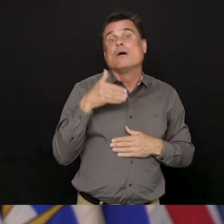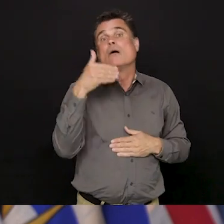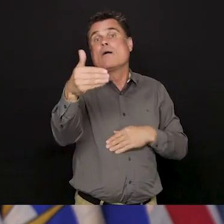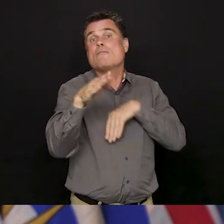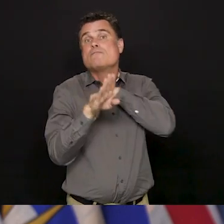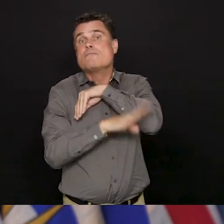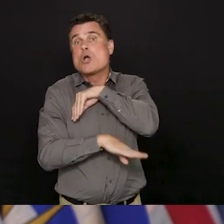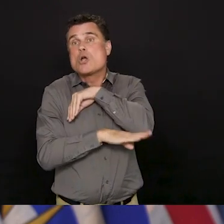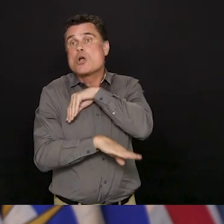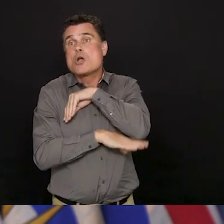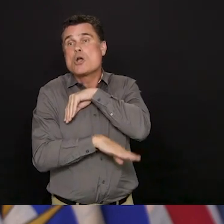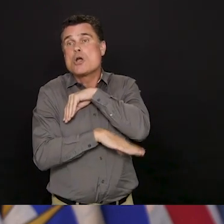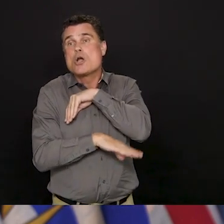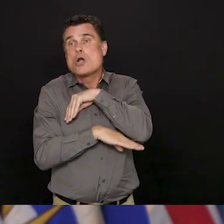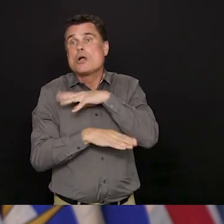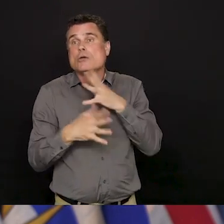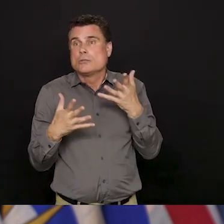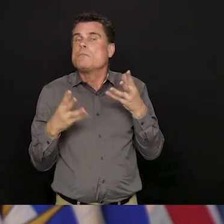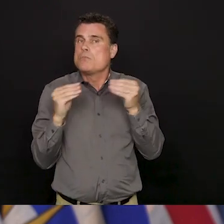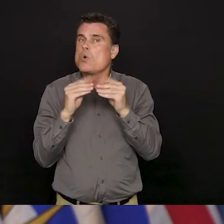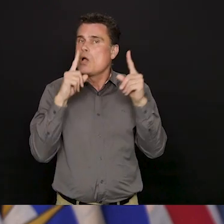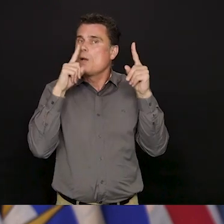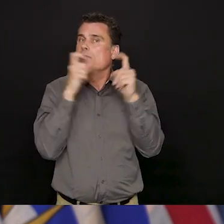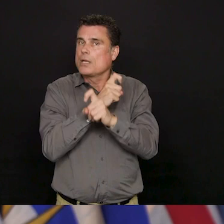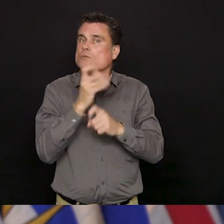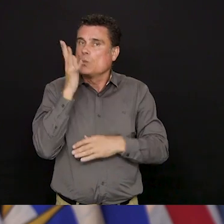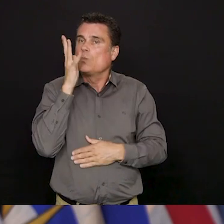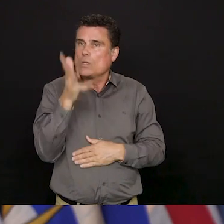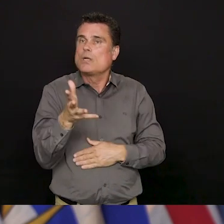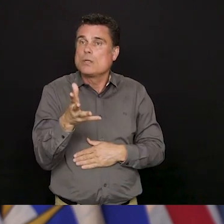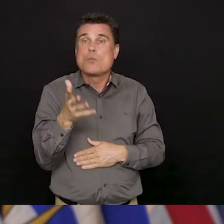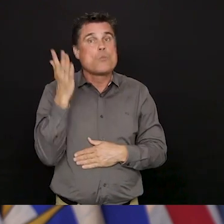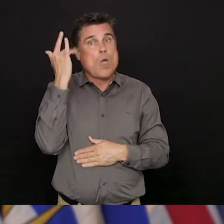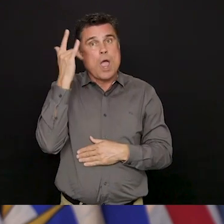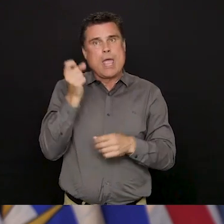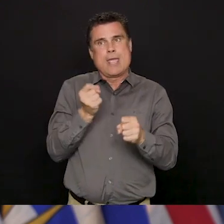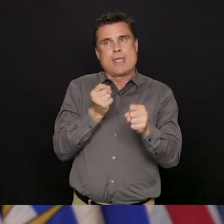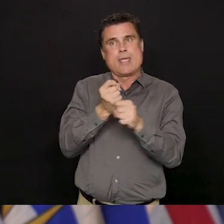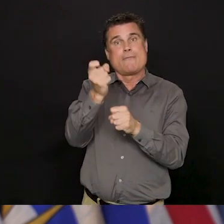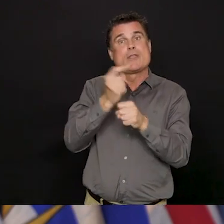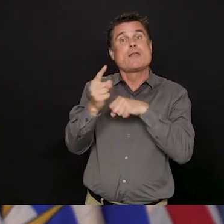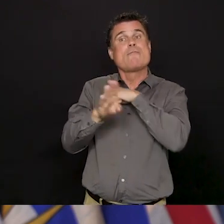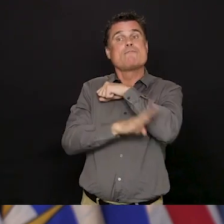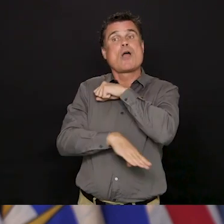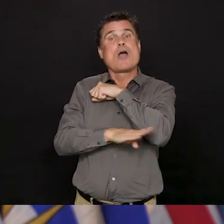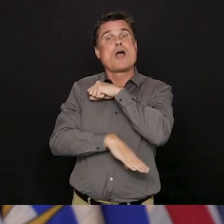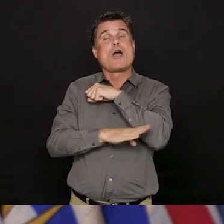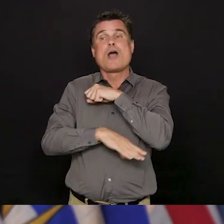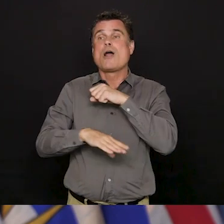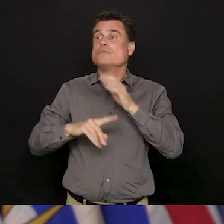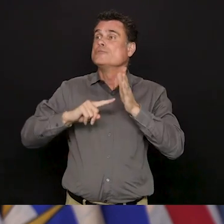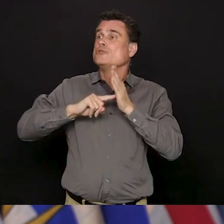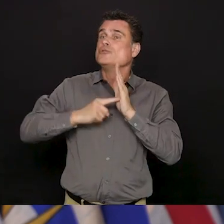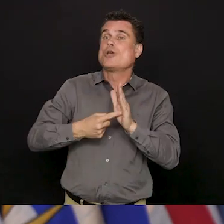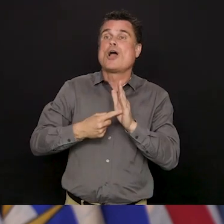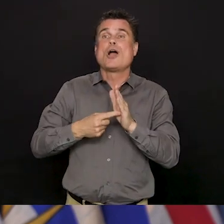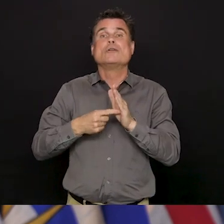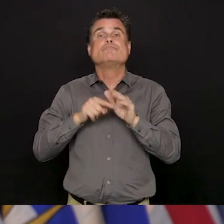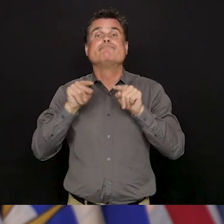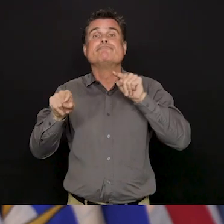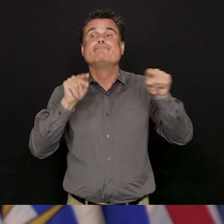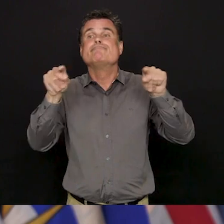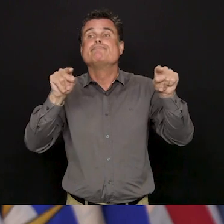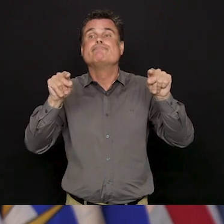well for the fall. When we start to see respiratory virus season, we know that if influenza puts people in hospital every